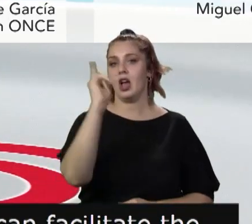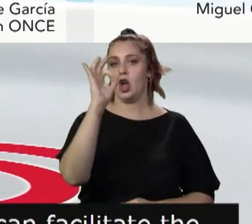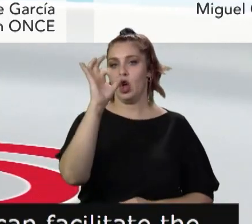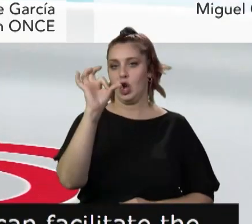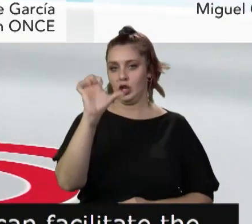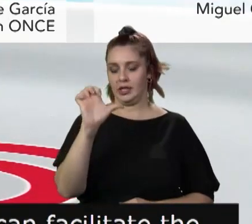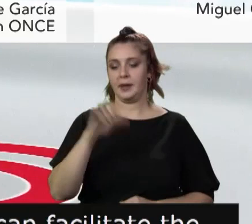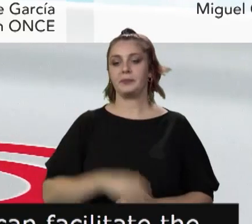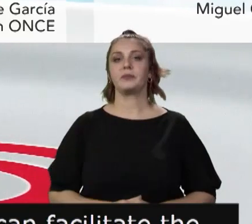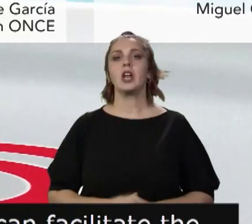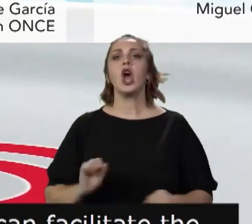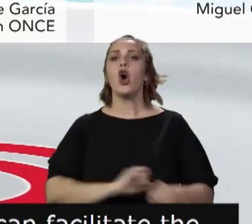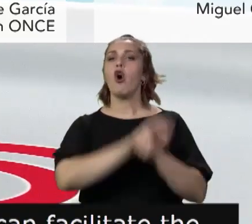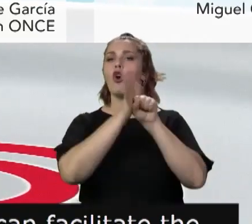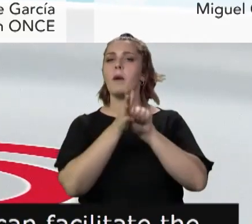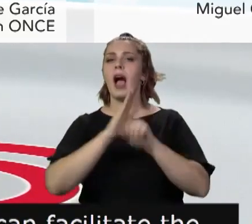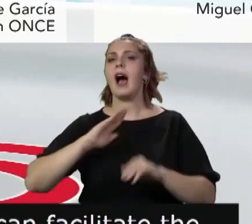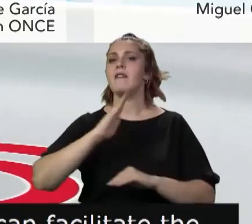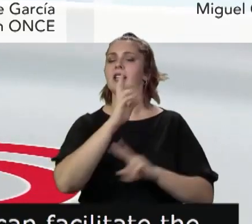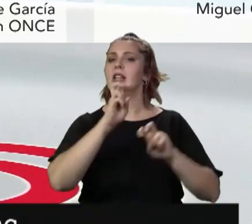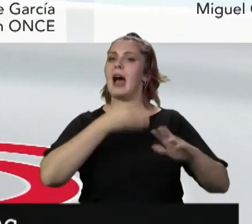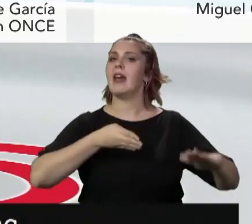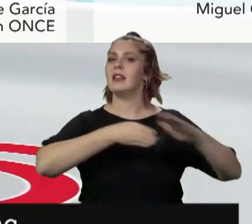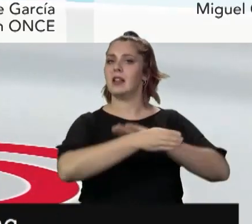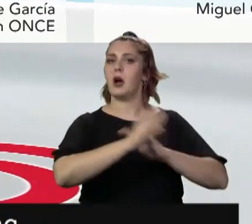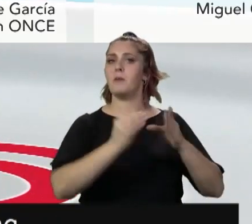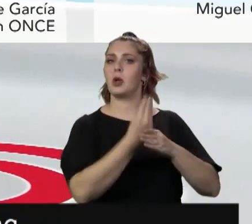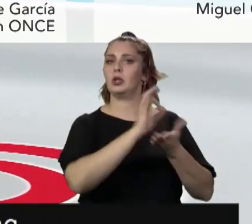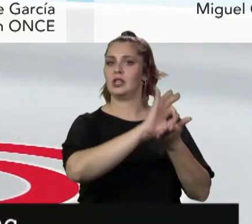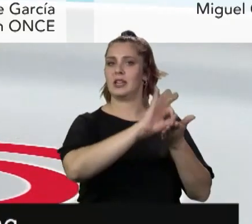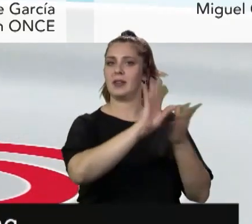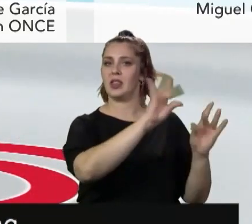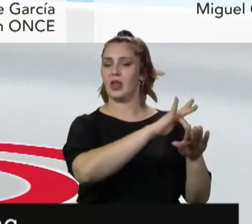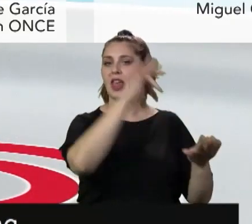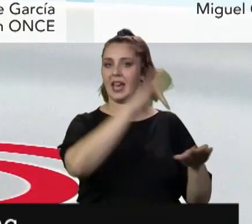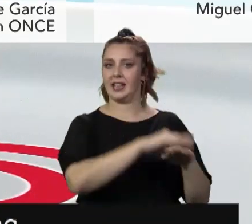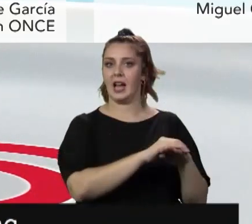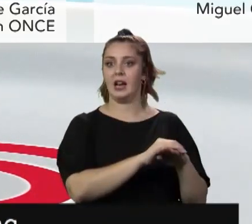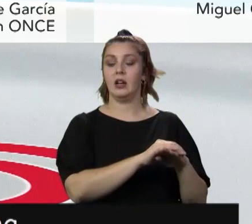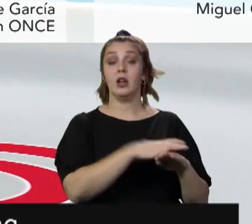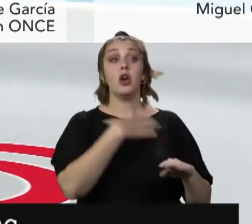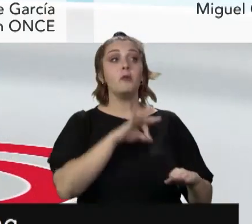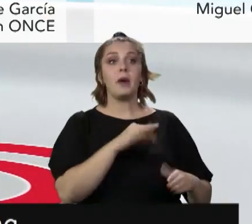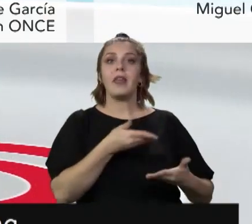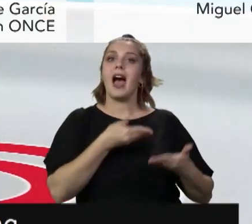Next question is for José. How has COVID-19 affected the accessibility